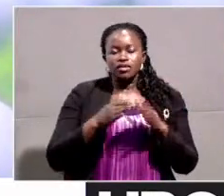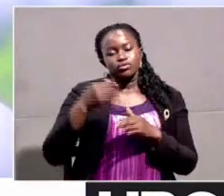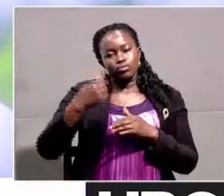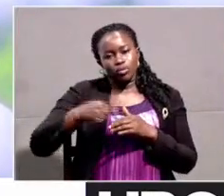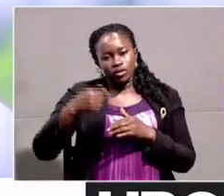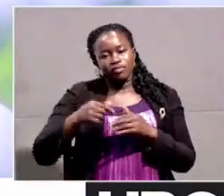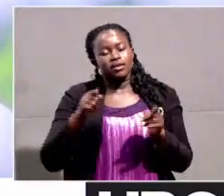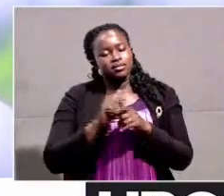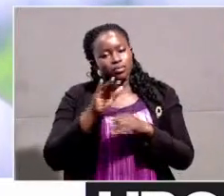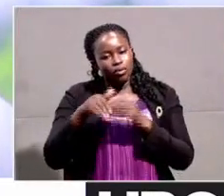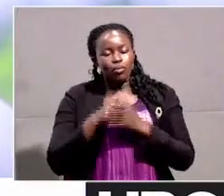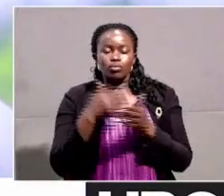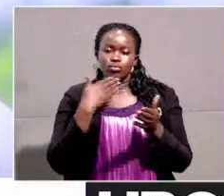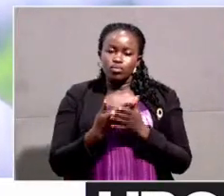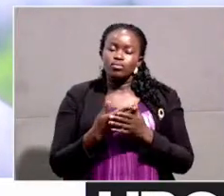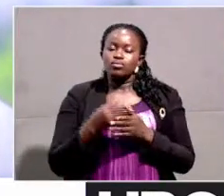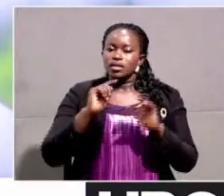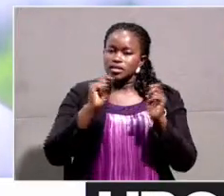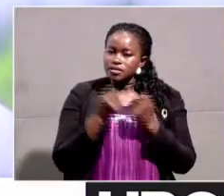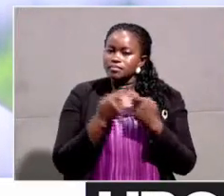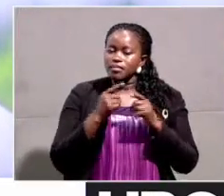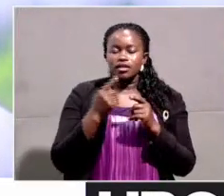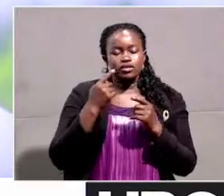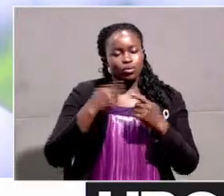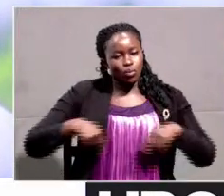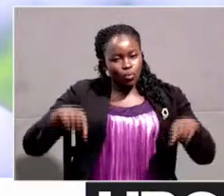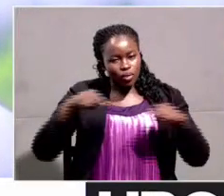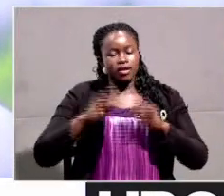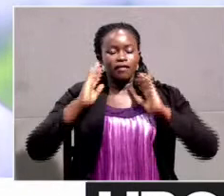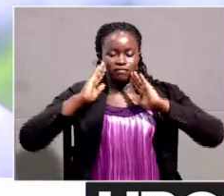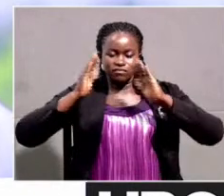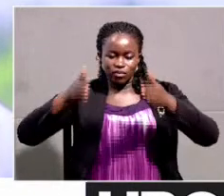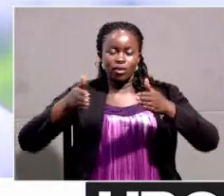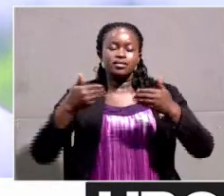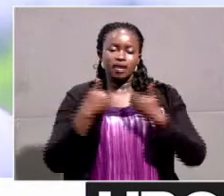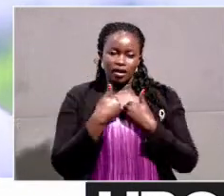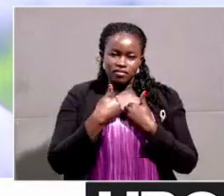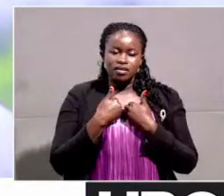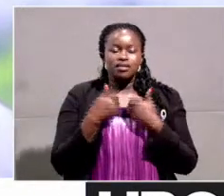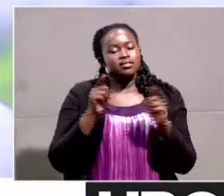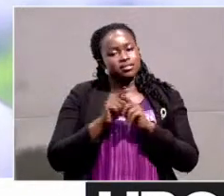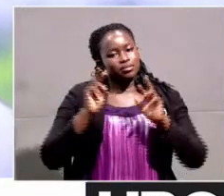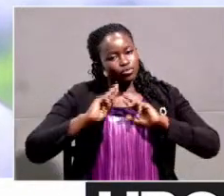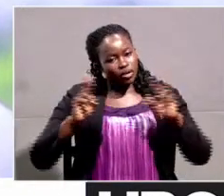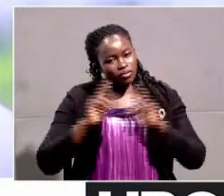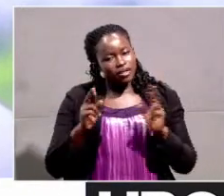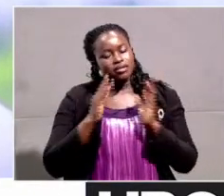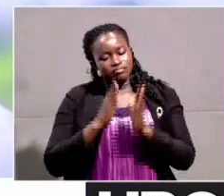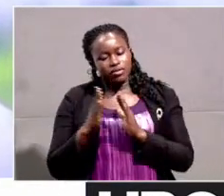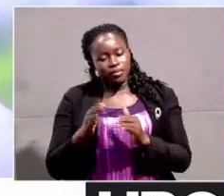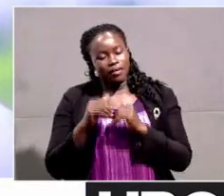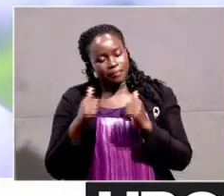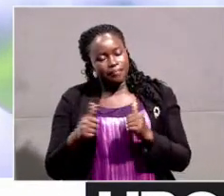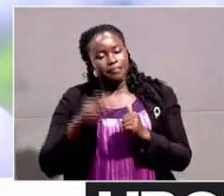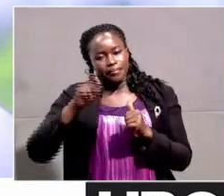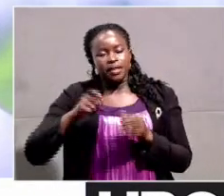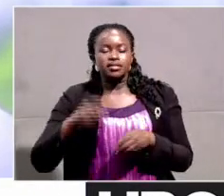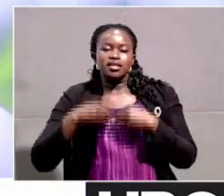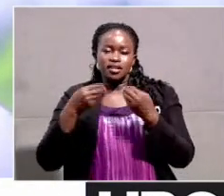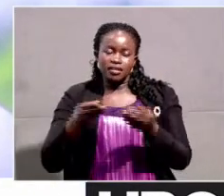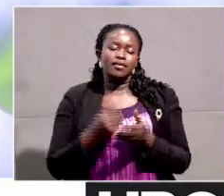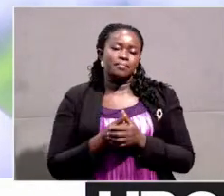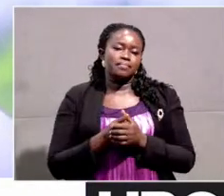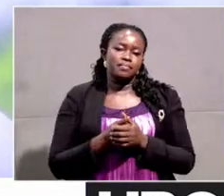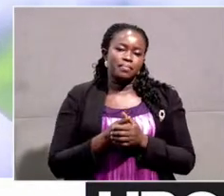all good teams. But for us, we are focused. We've prepared ourselves. We have to deliver according